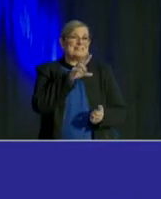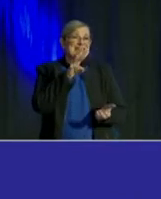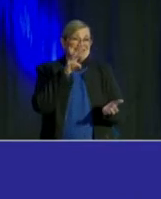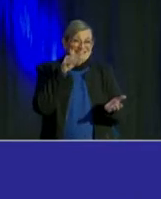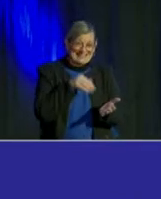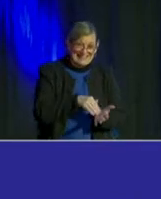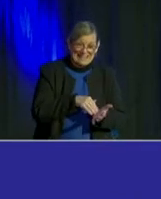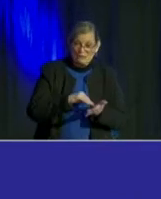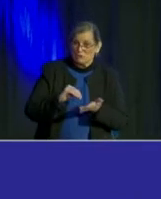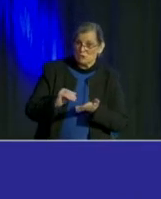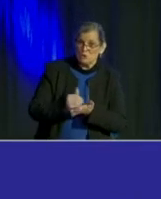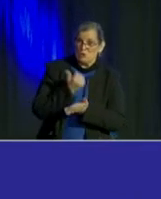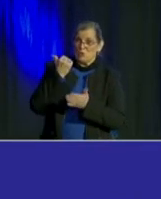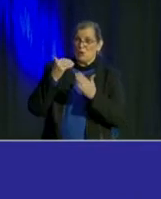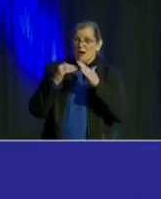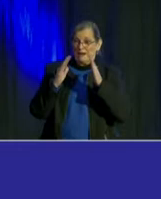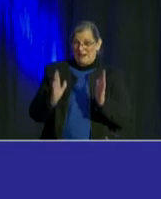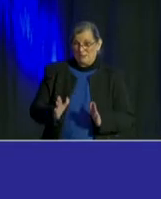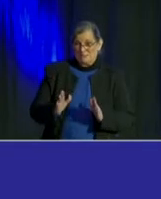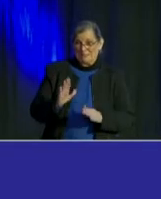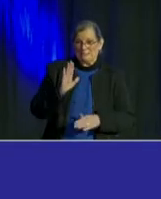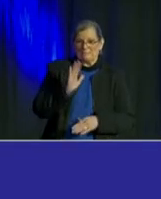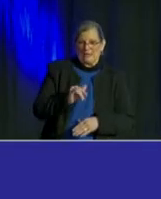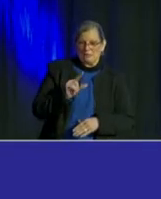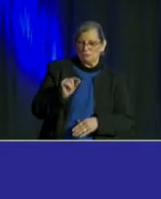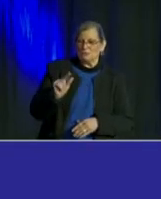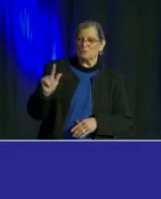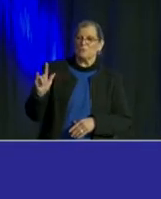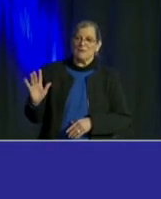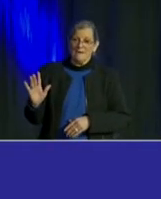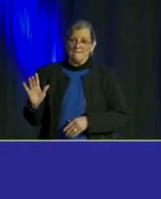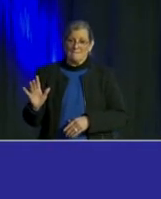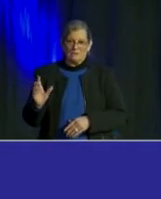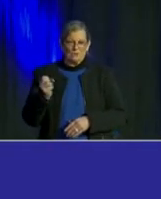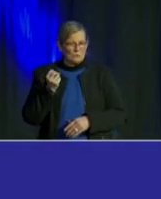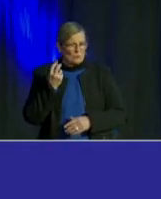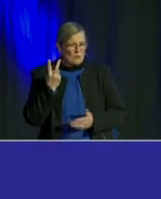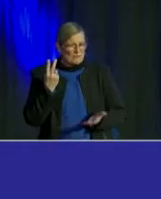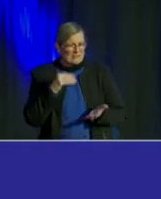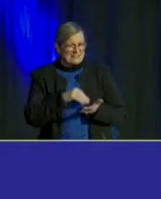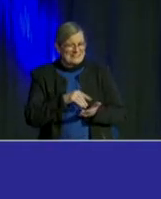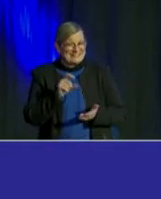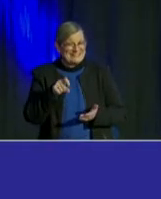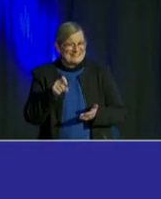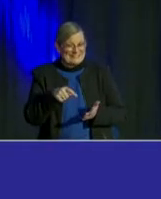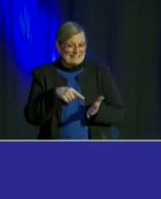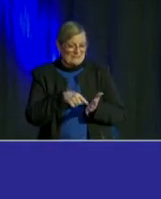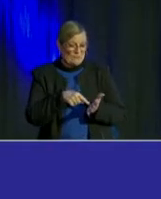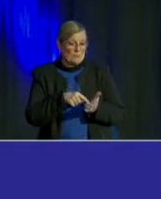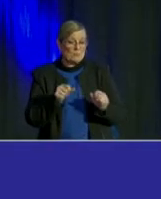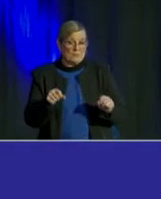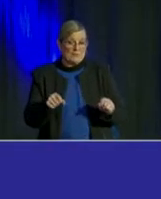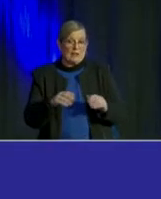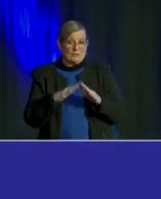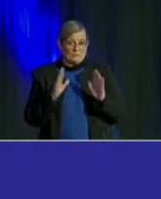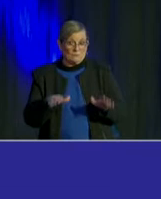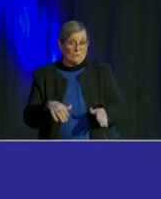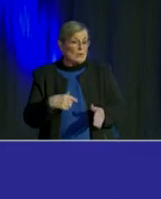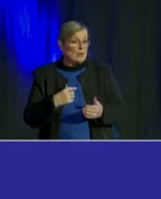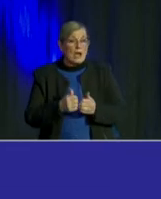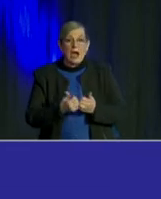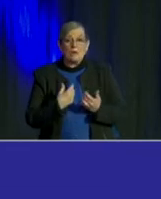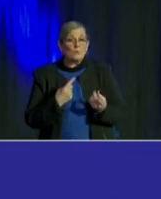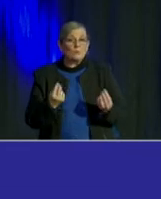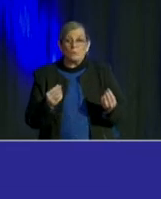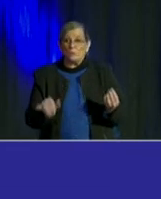units of housing by 2025, 12,000 of which need to be affordable. And we're going to do that and she made